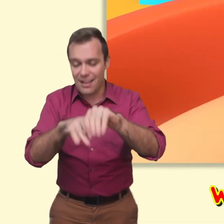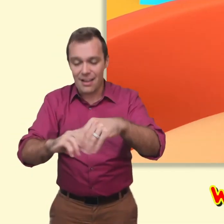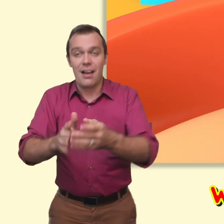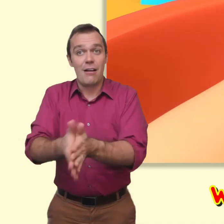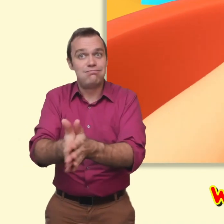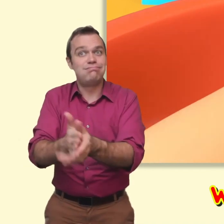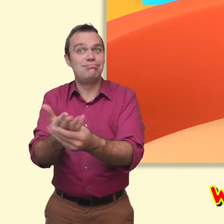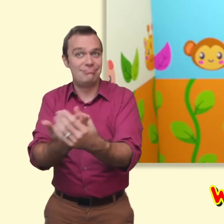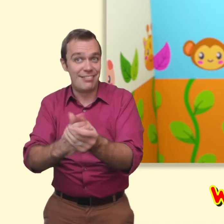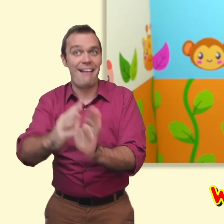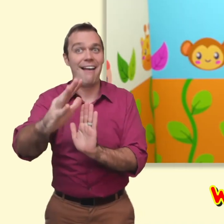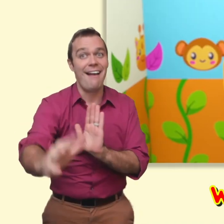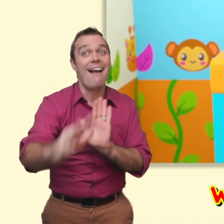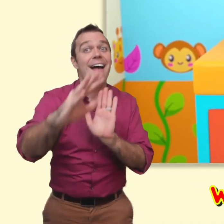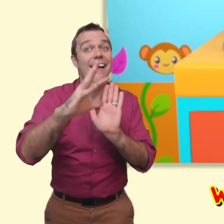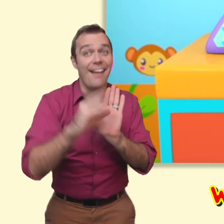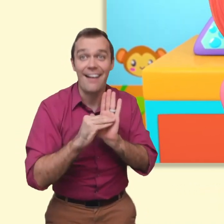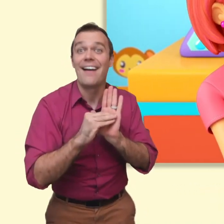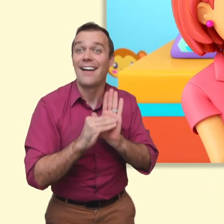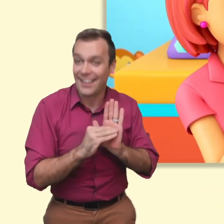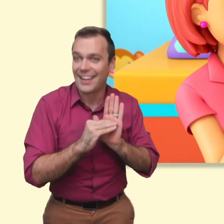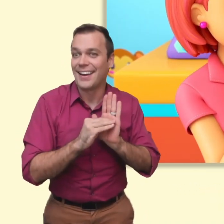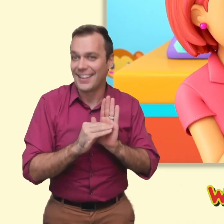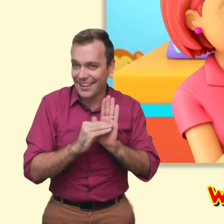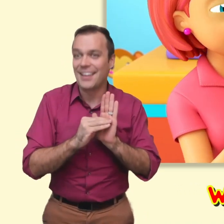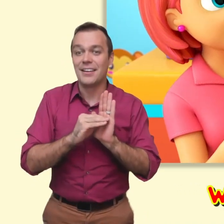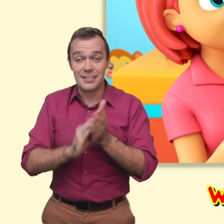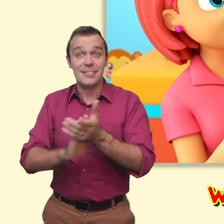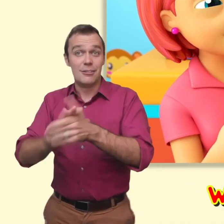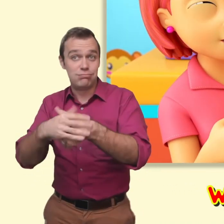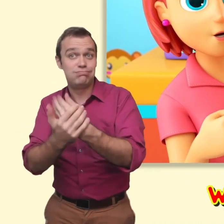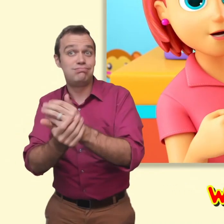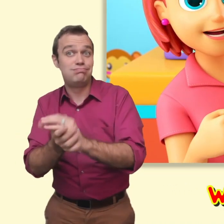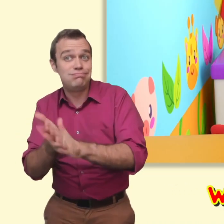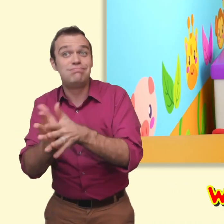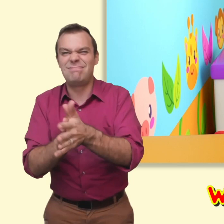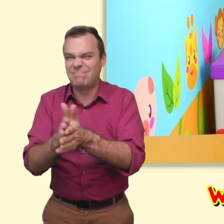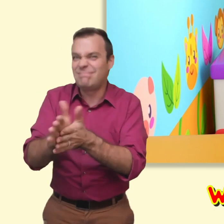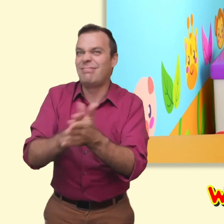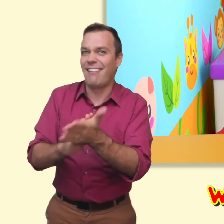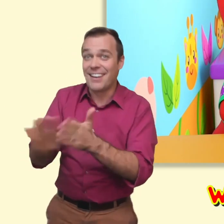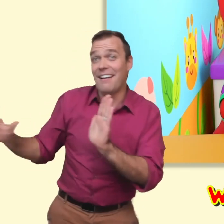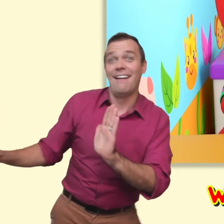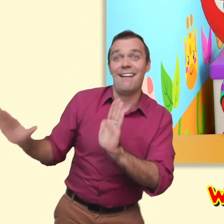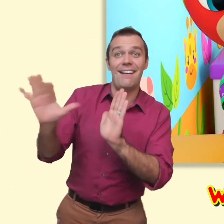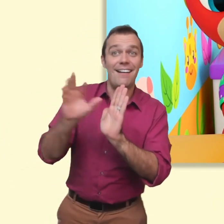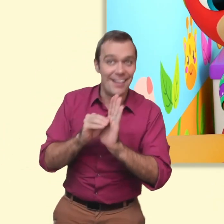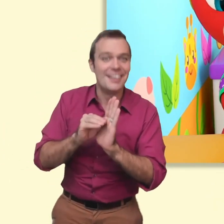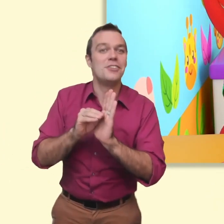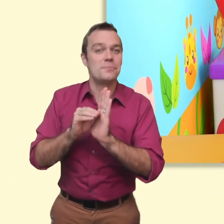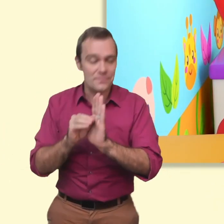Wash your hands like this. Wash your hands like